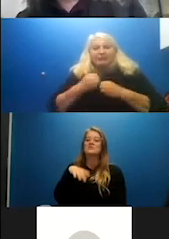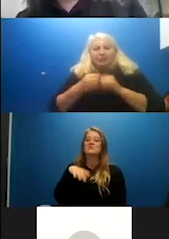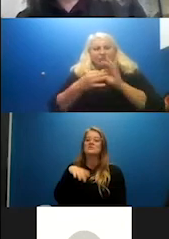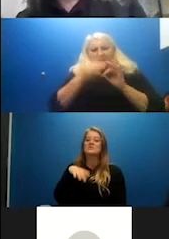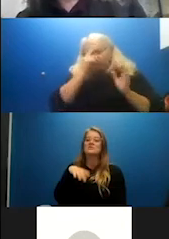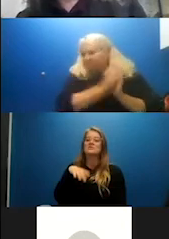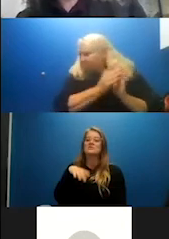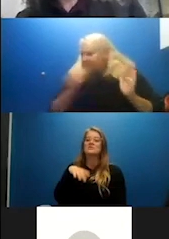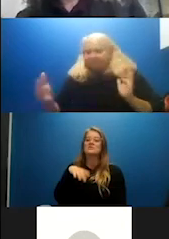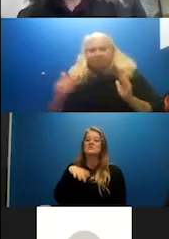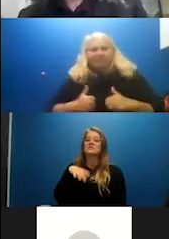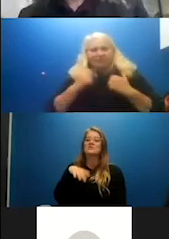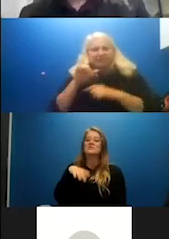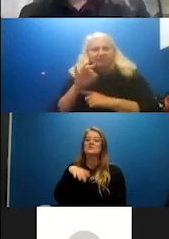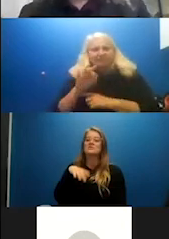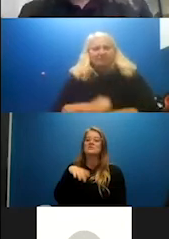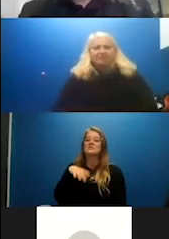lives.